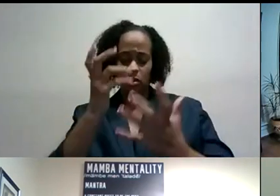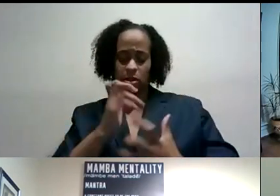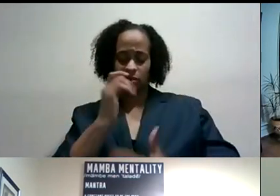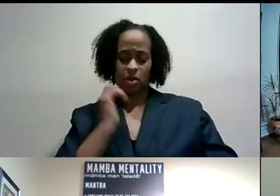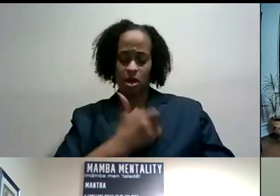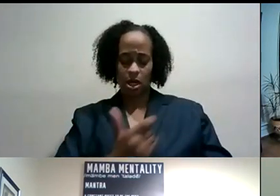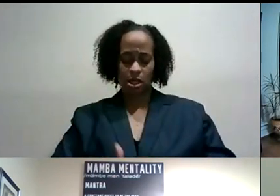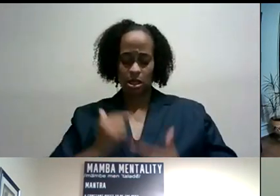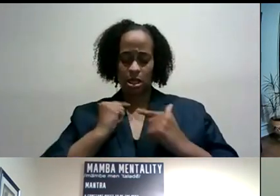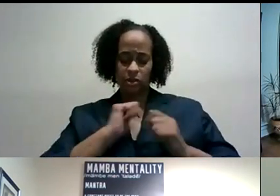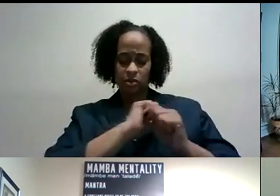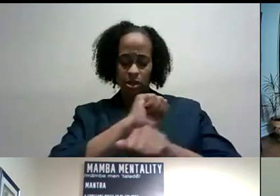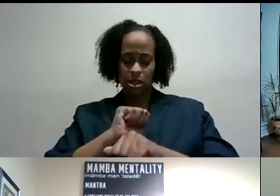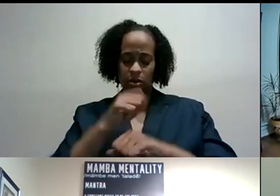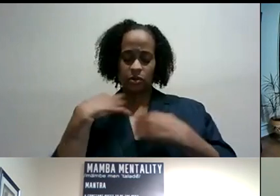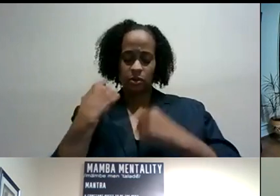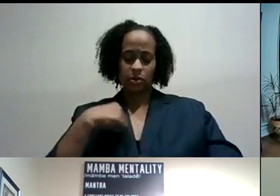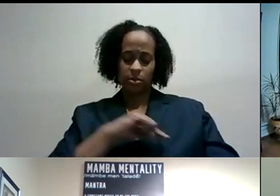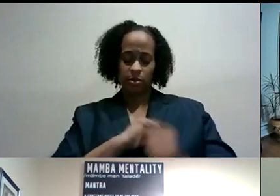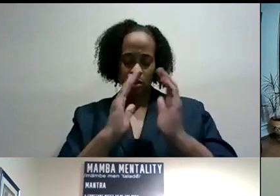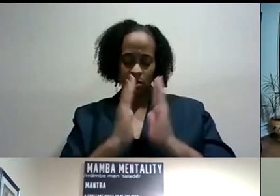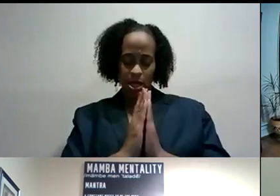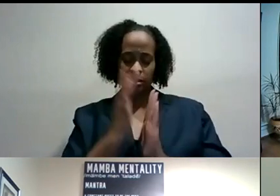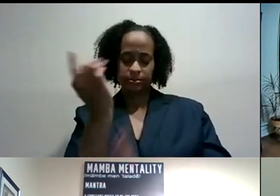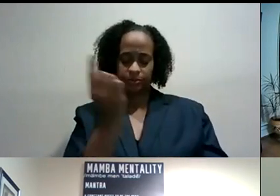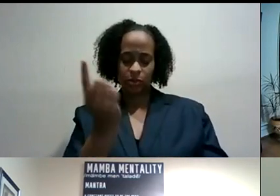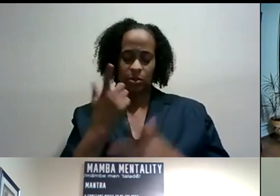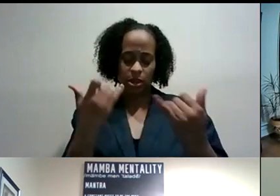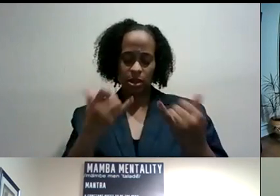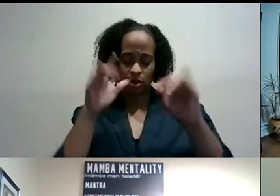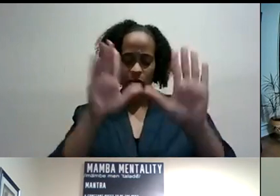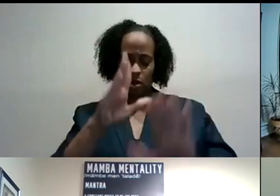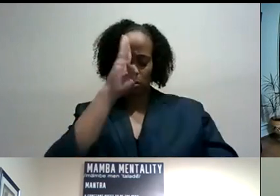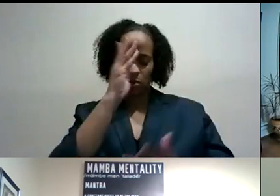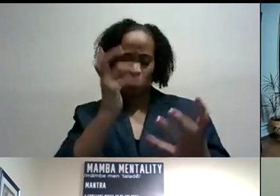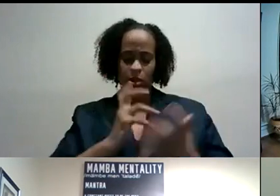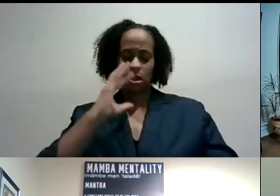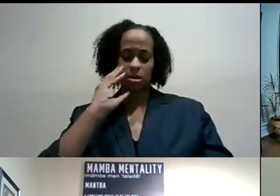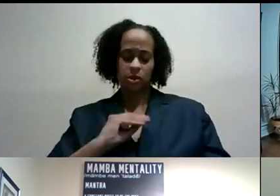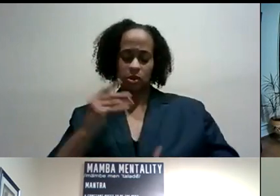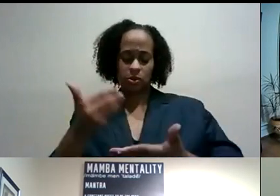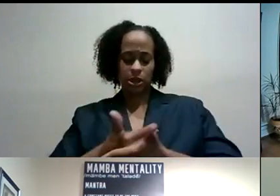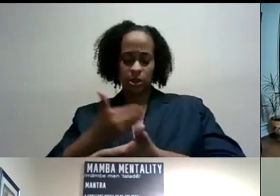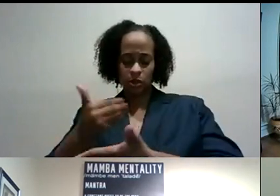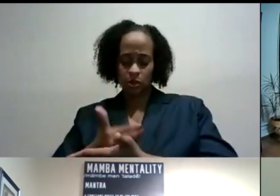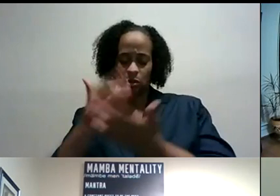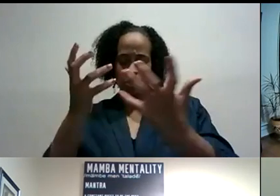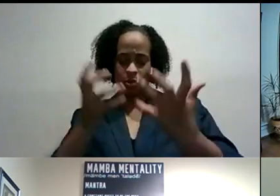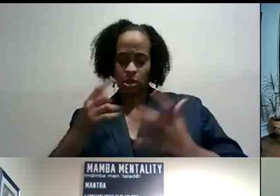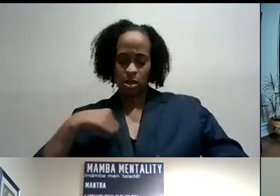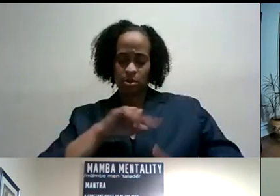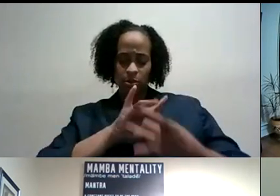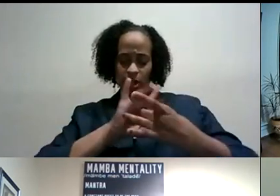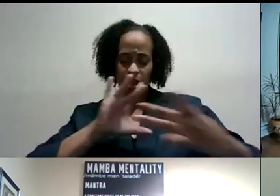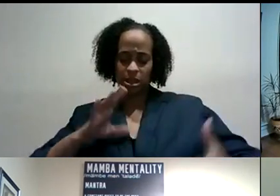We can go together. Strengthen us, we pray. And someone right now, oh great God, wants to experience that renewing, want to be released of